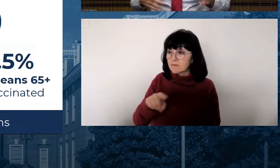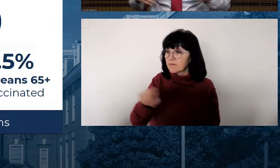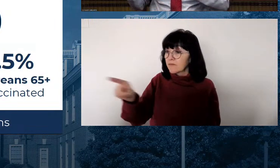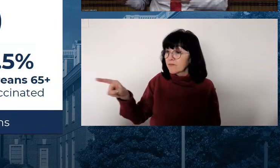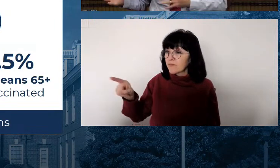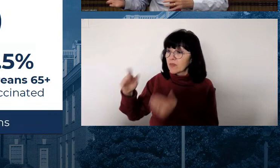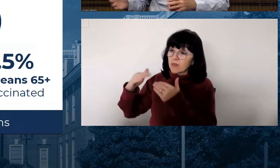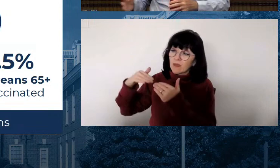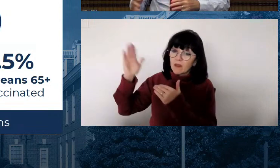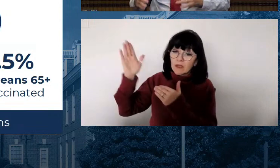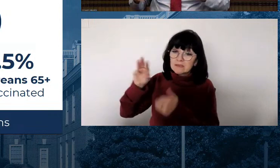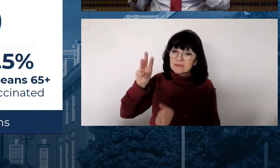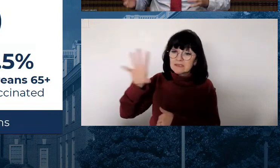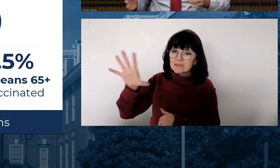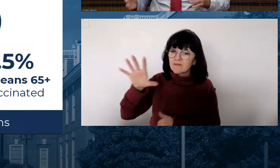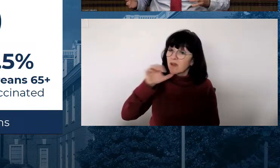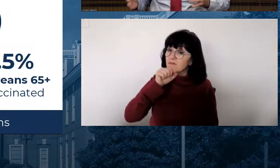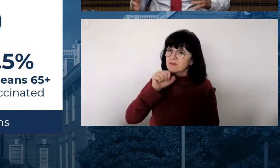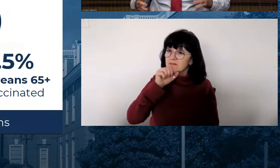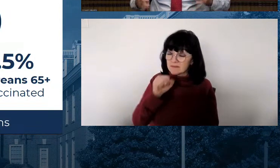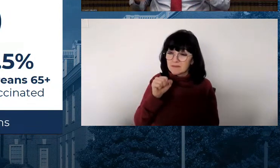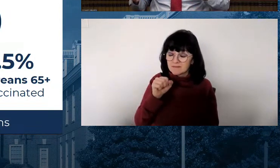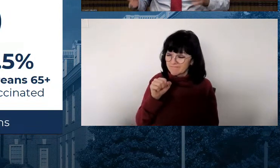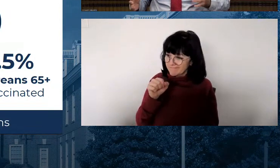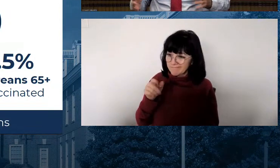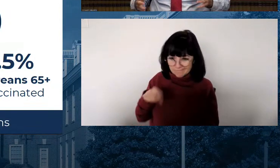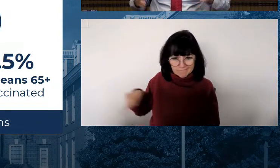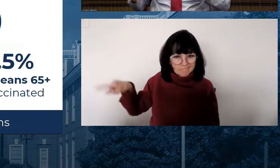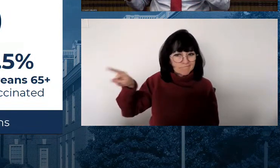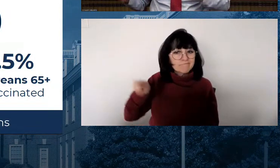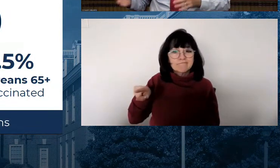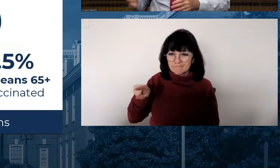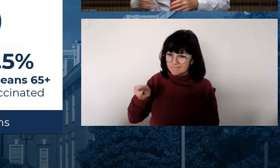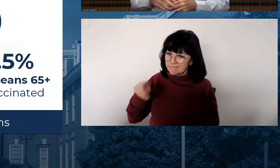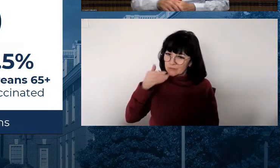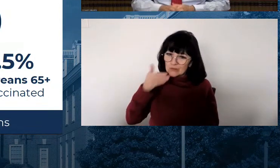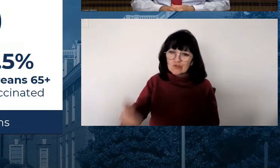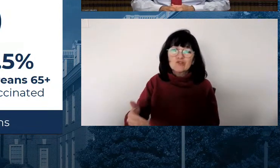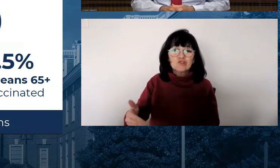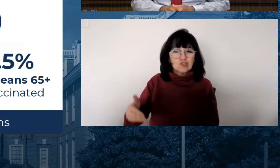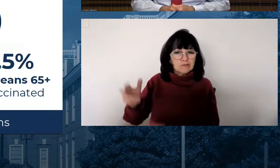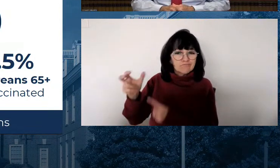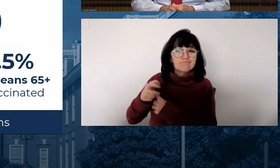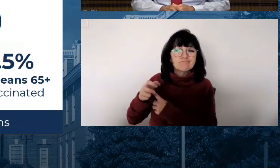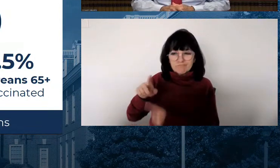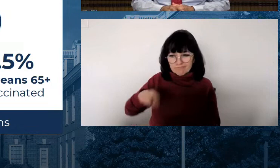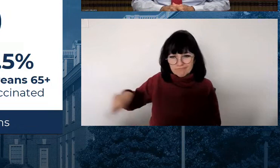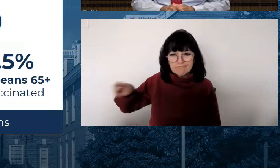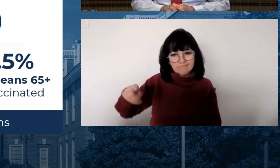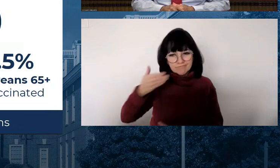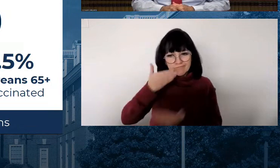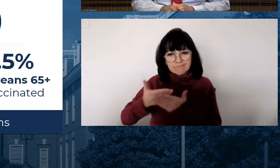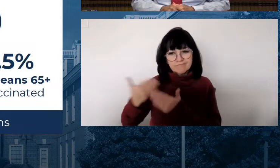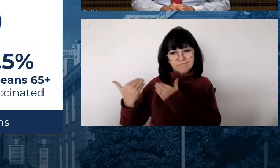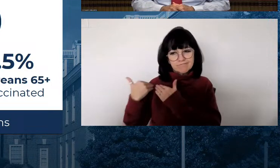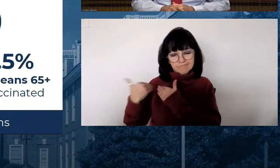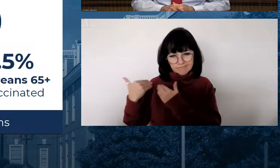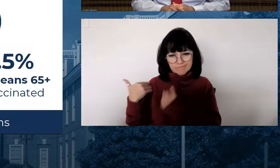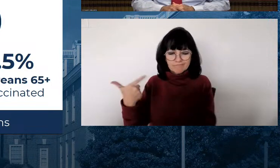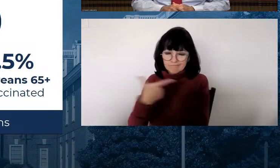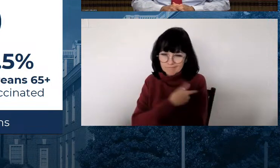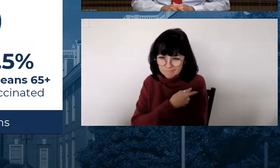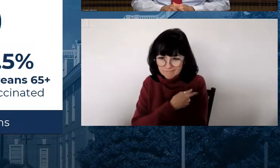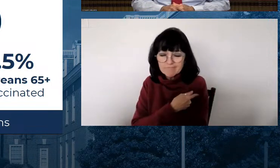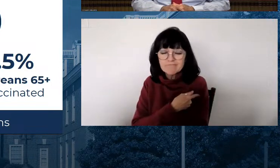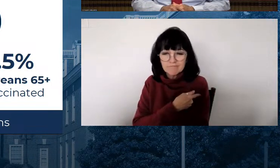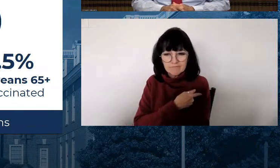so my age and older, we know what we need to do. We know we're vulnerable, and we're getting vaccinated, fully vaccinated. In that case,